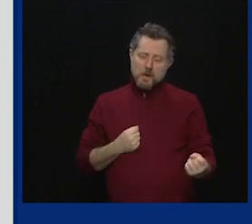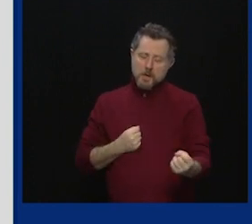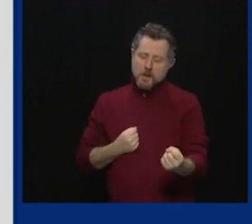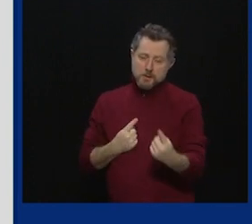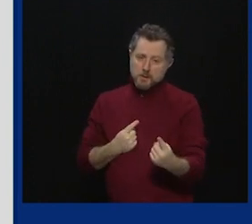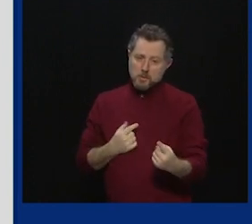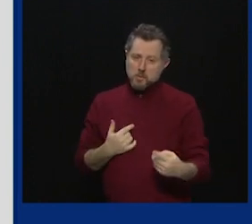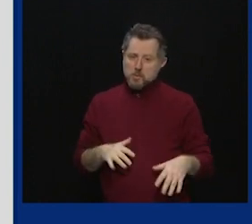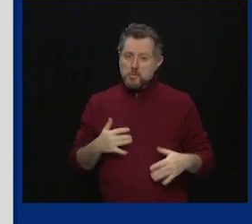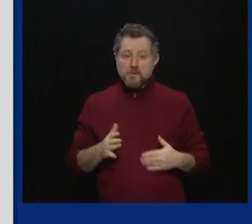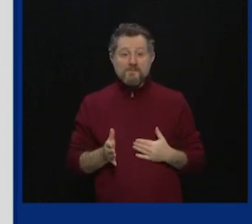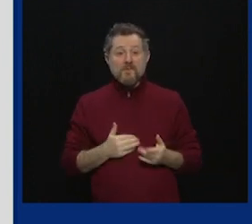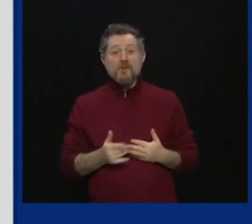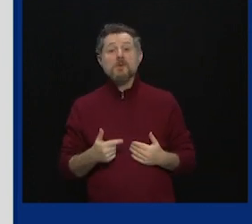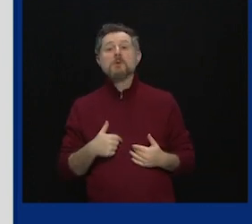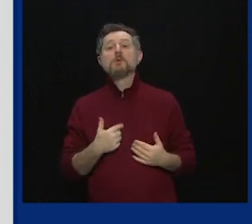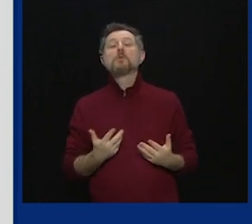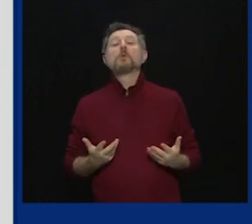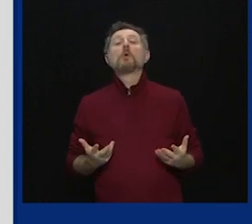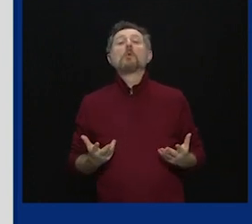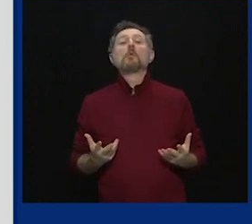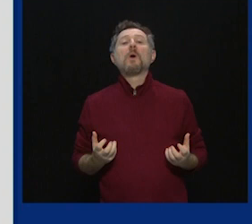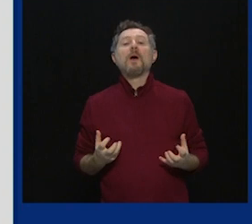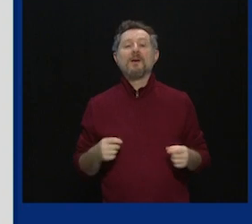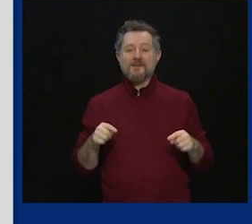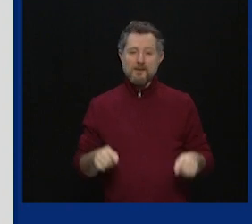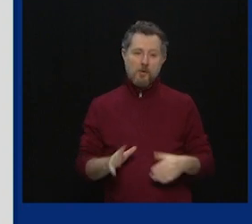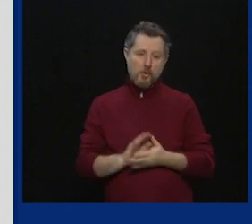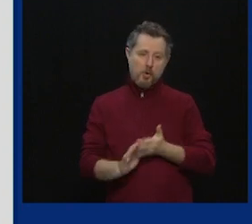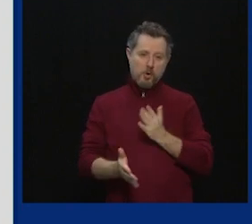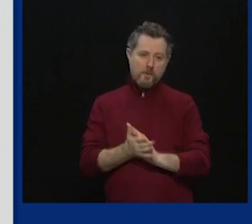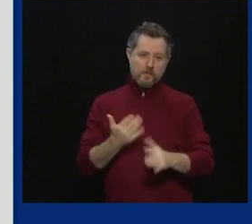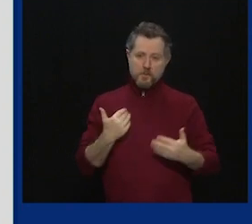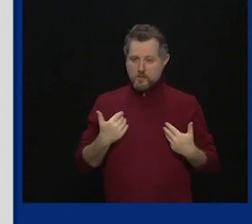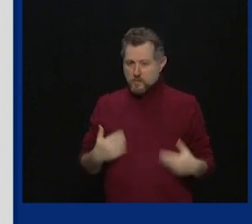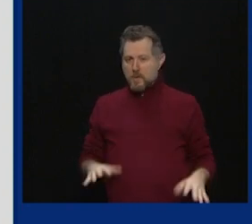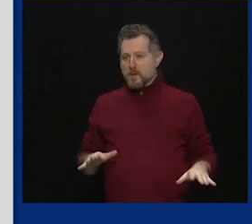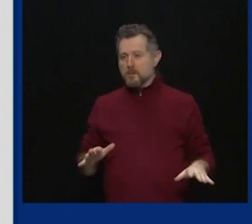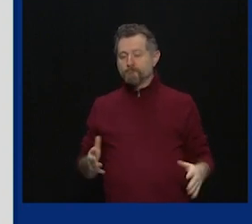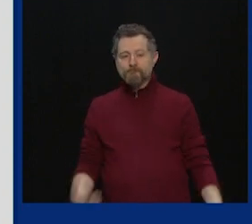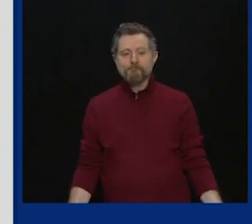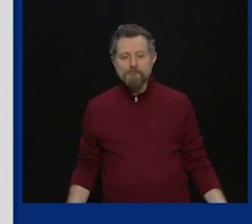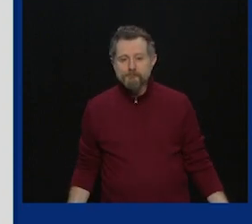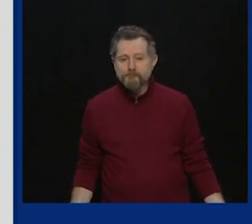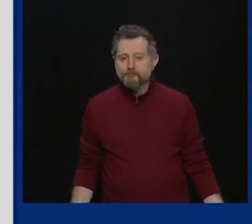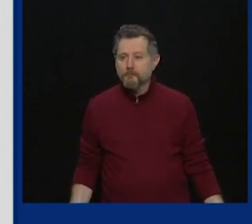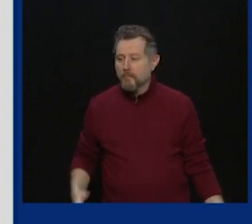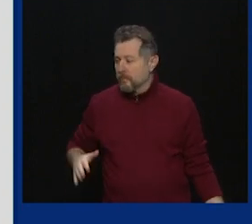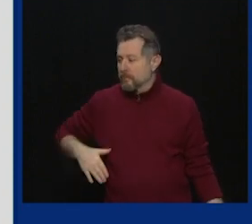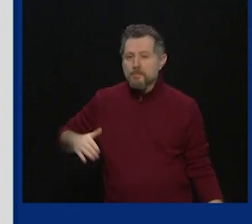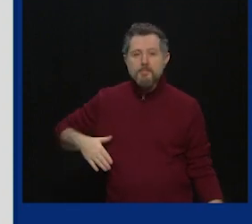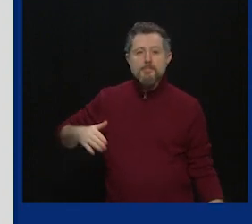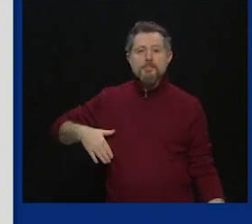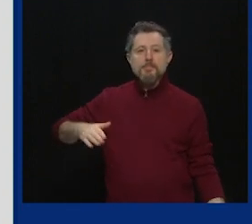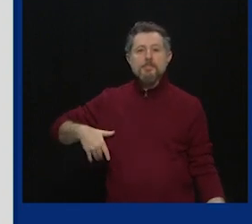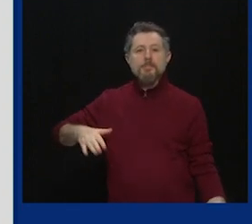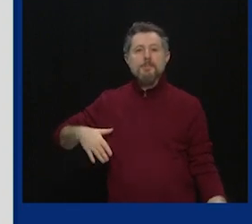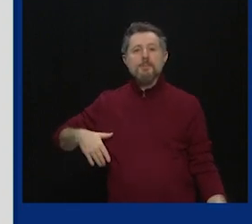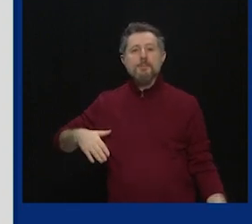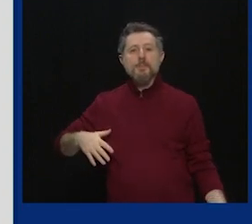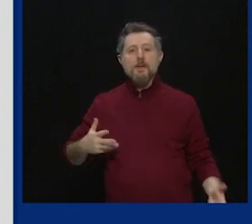desires to have this be behind us, that we're not quite there yet. And they also know that this is not